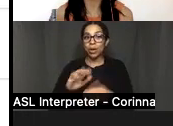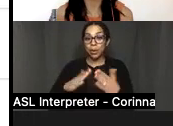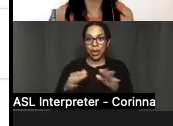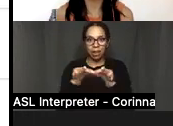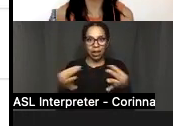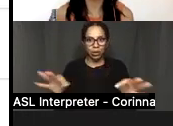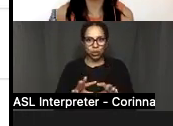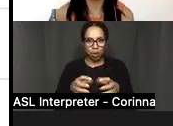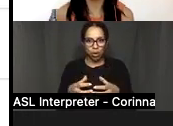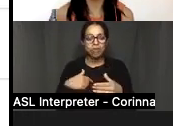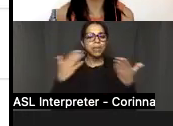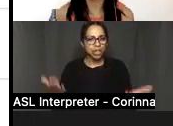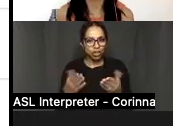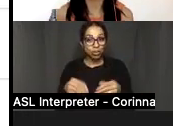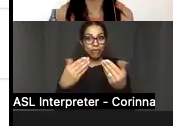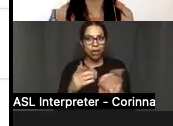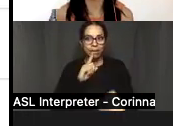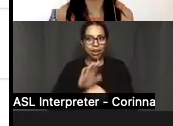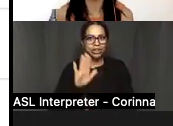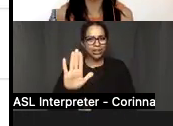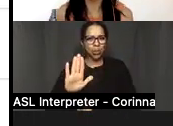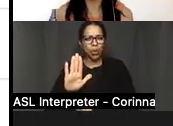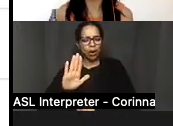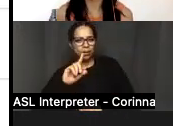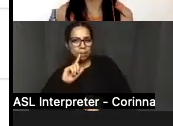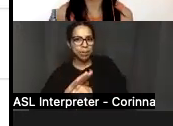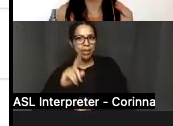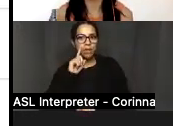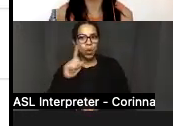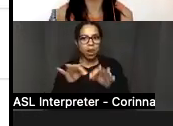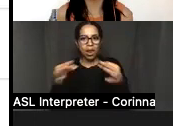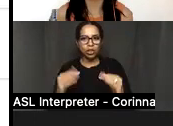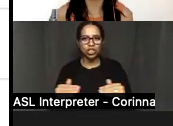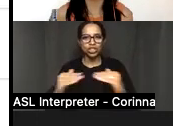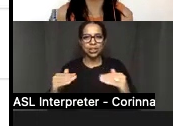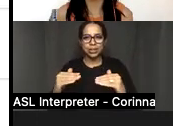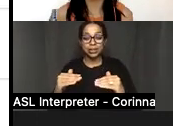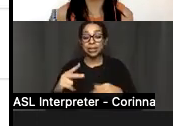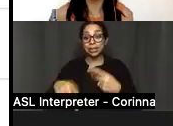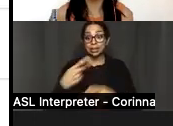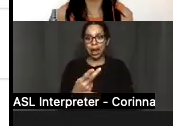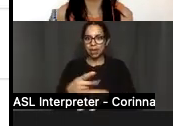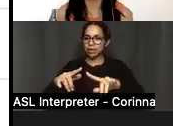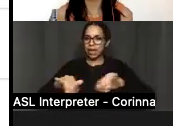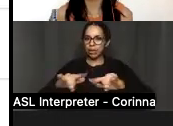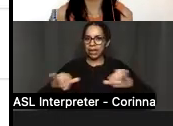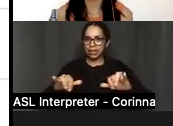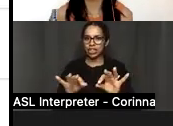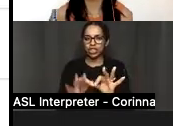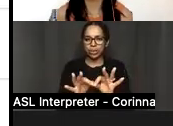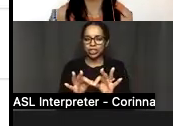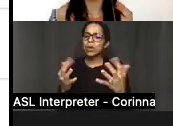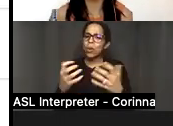I'm here to provide and guarantee your commitment to language justice. Language justice is a type of simultaneous interpretation that seeks to